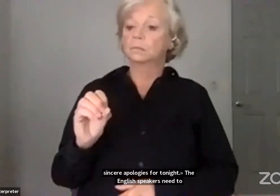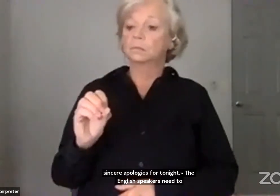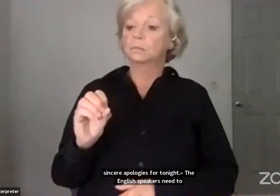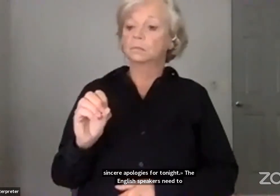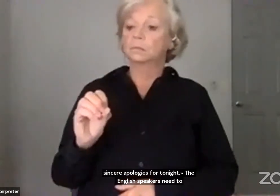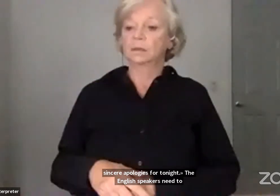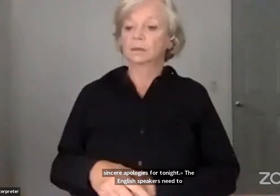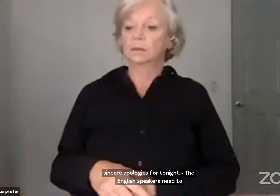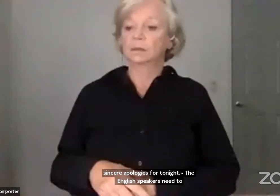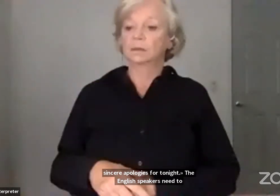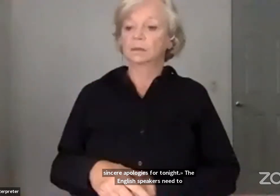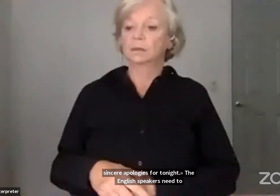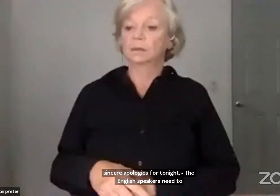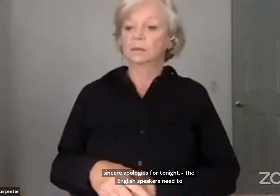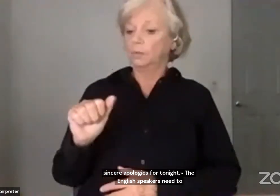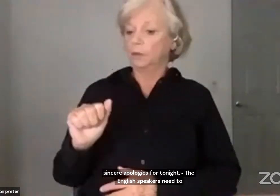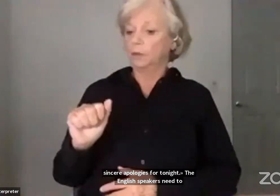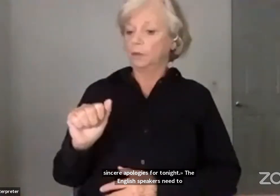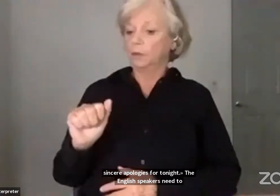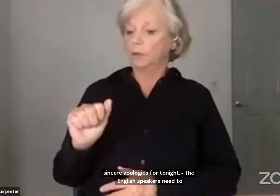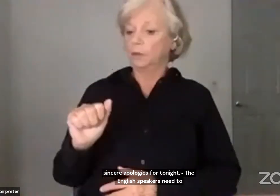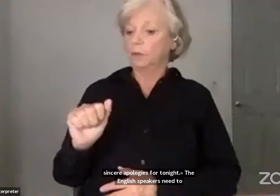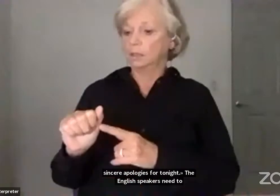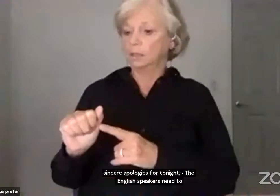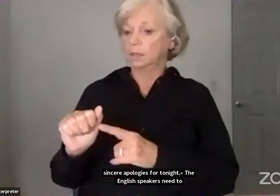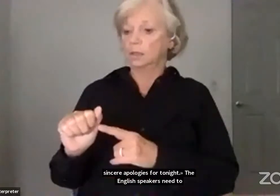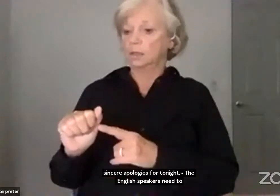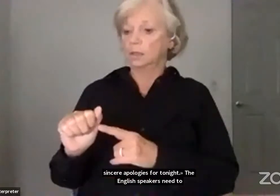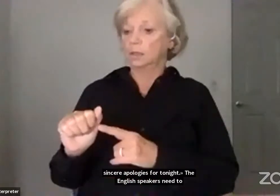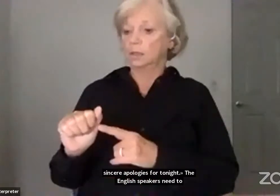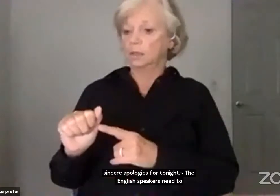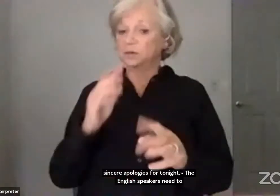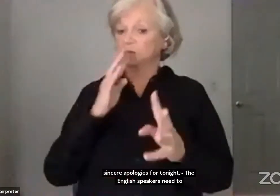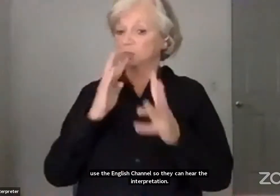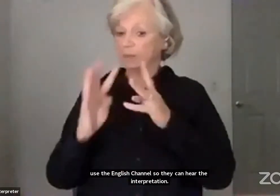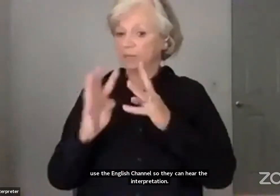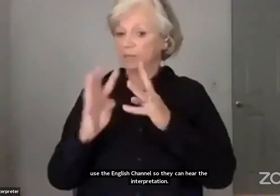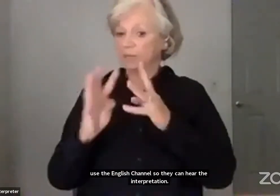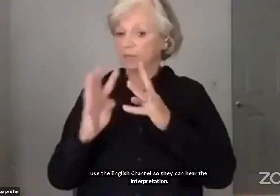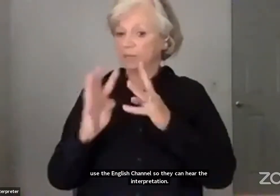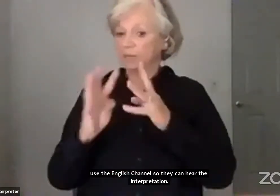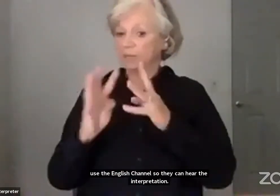Maria Robles, let's see, could you speak?